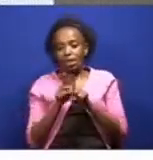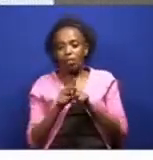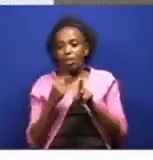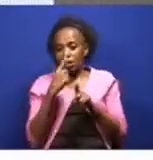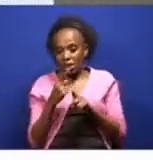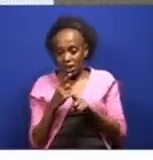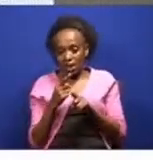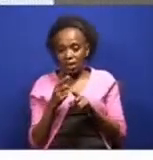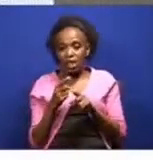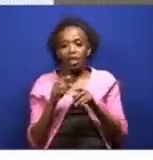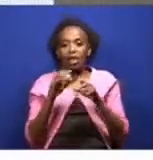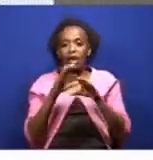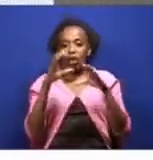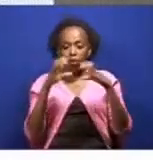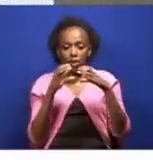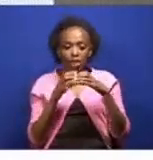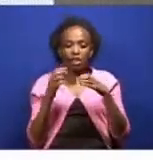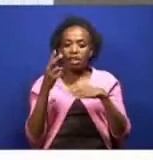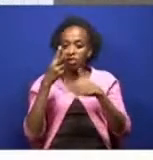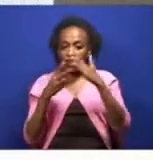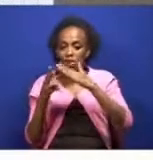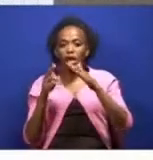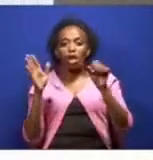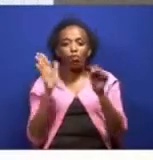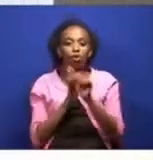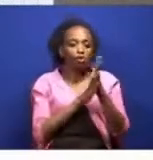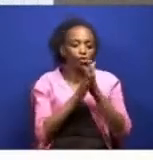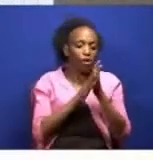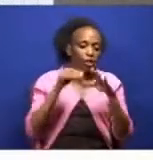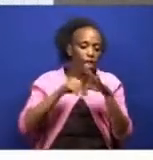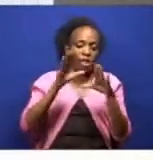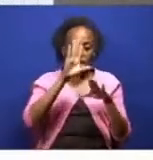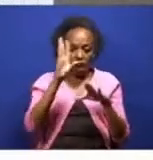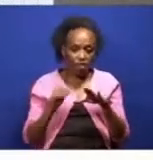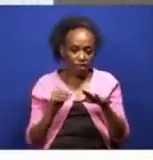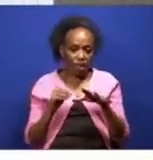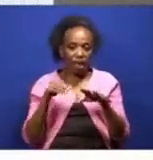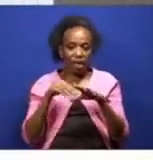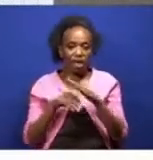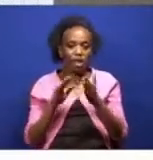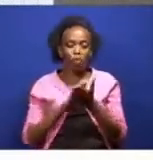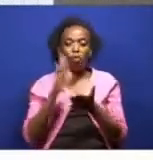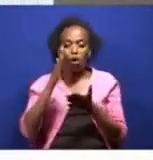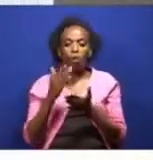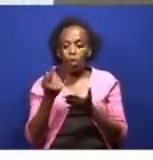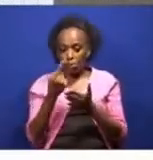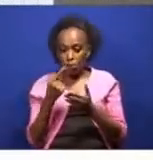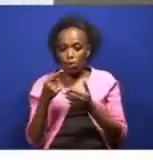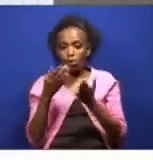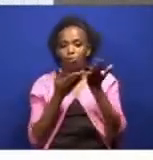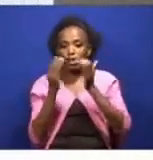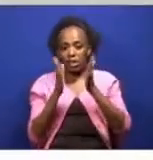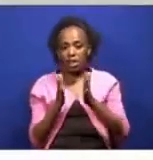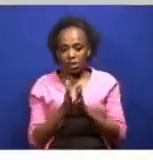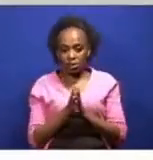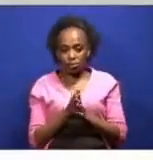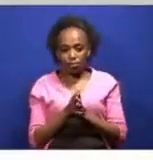is already viewed as the most vibrant in Africa, as the move will make the bloc even more appealing to investors.